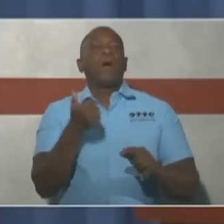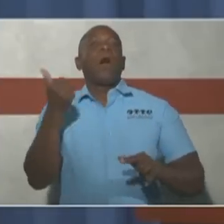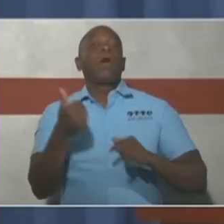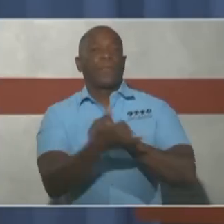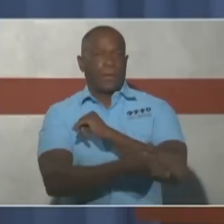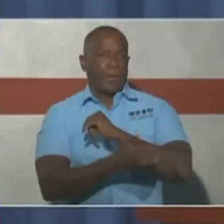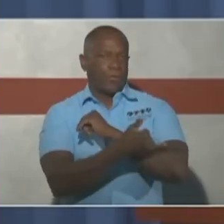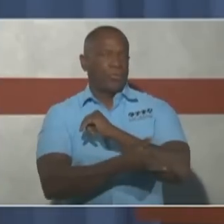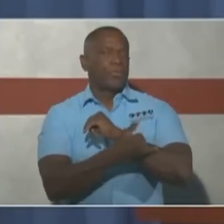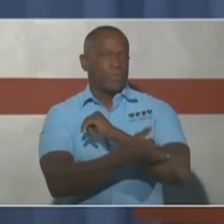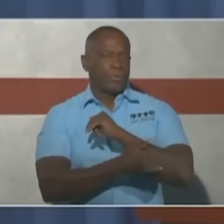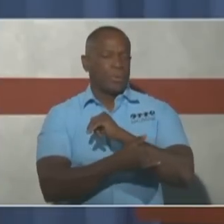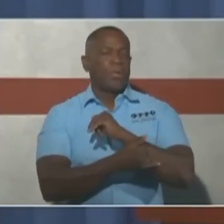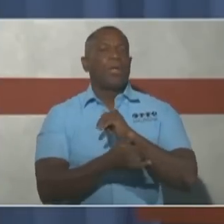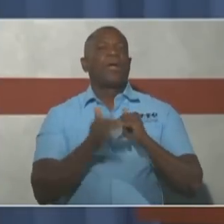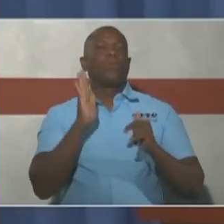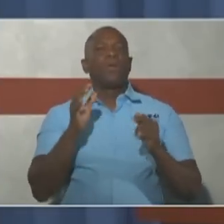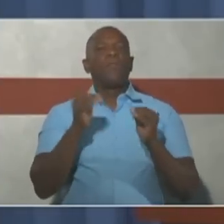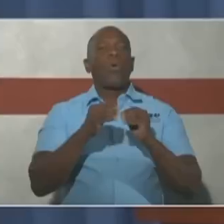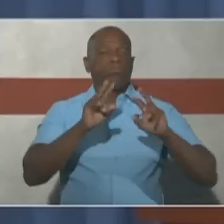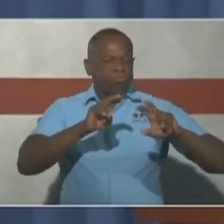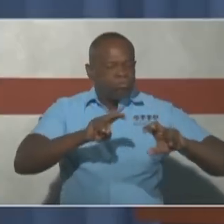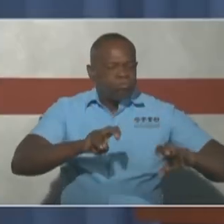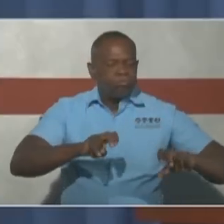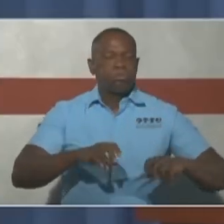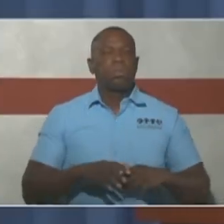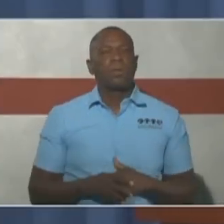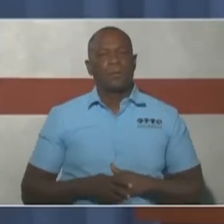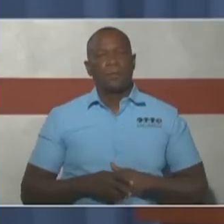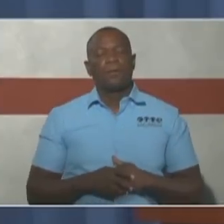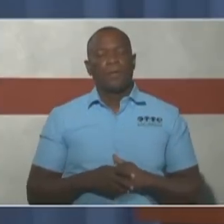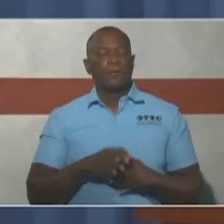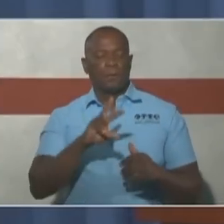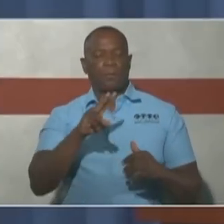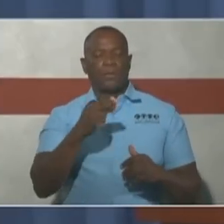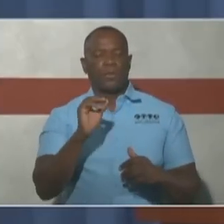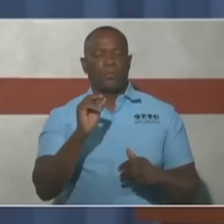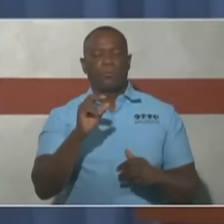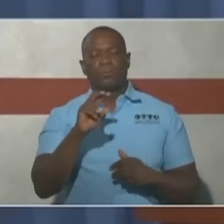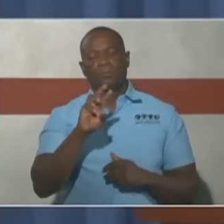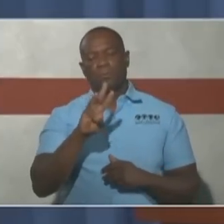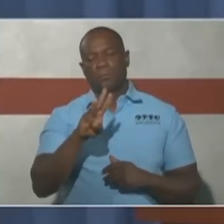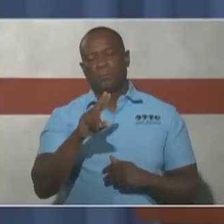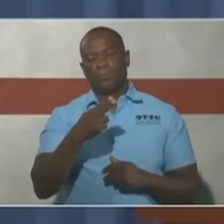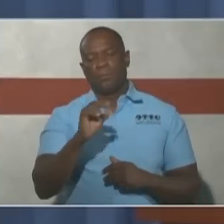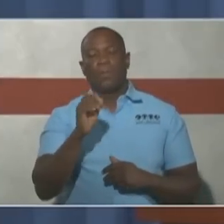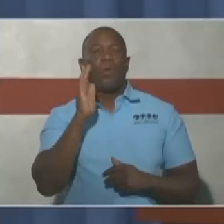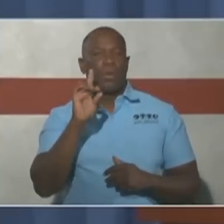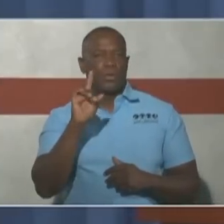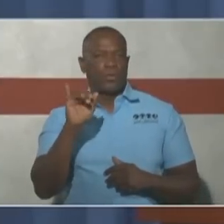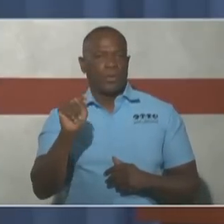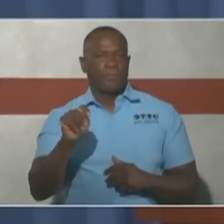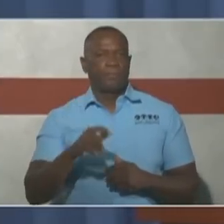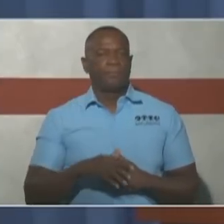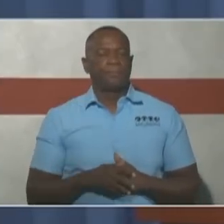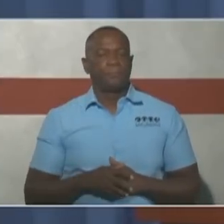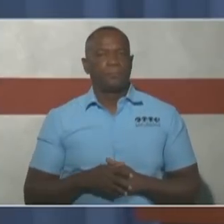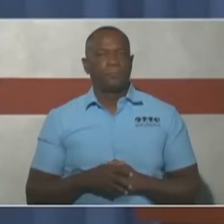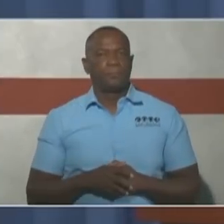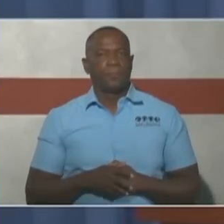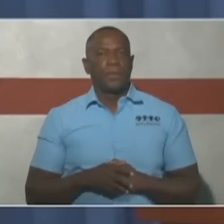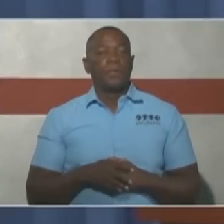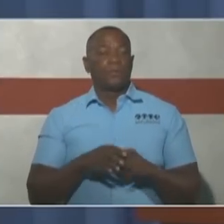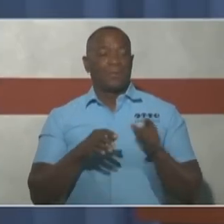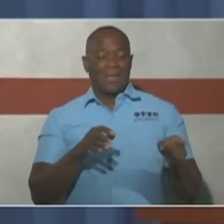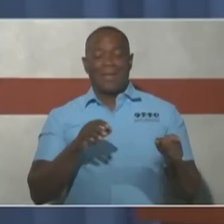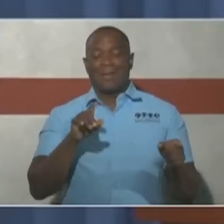more data available from additional countries for that assessment to be reevaluated, and they'll be doing that. Now,